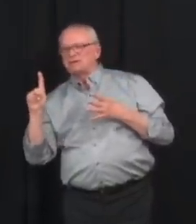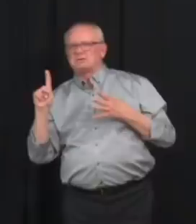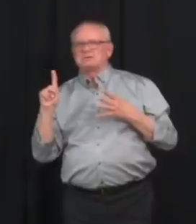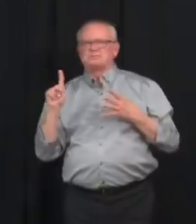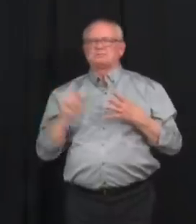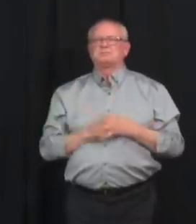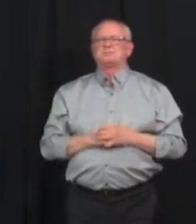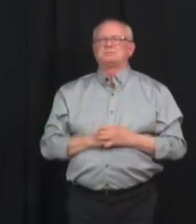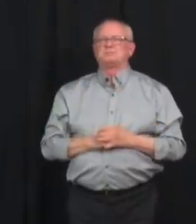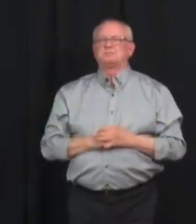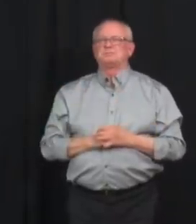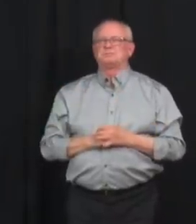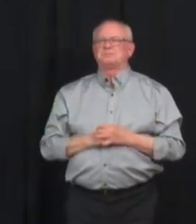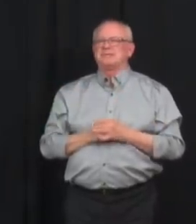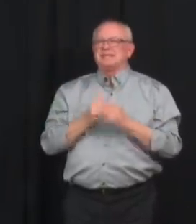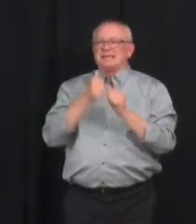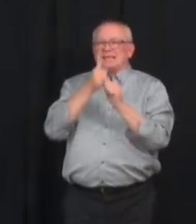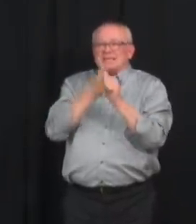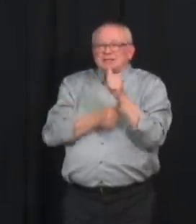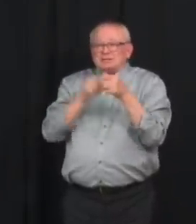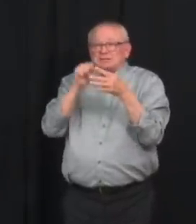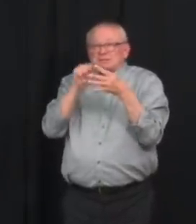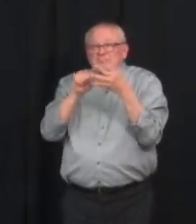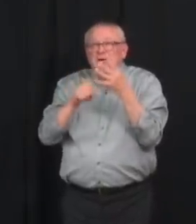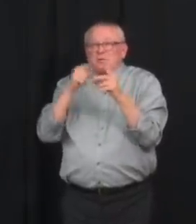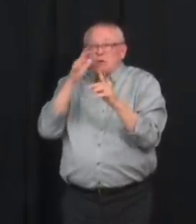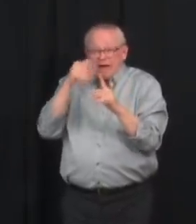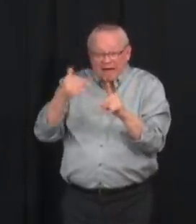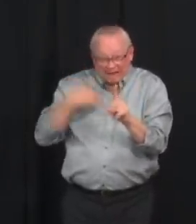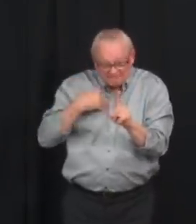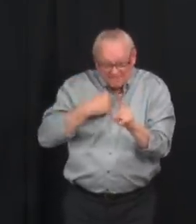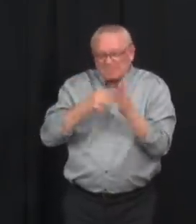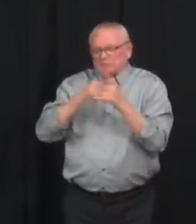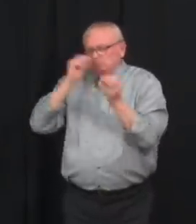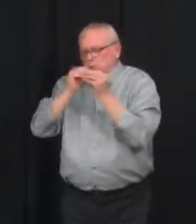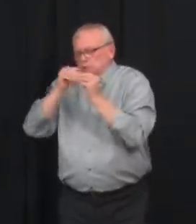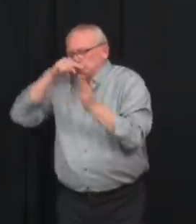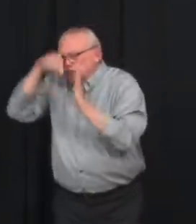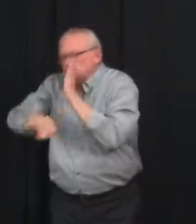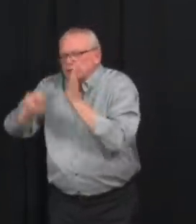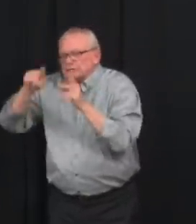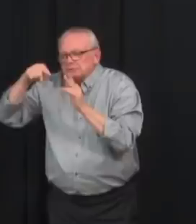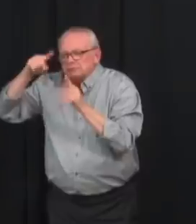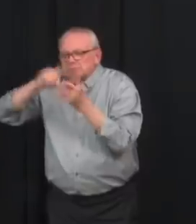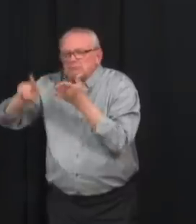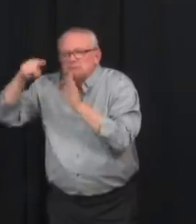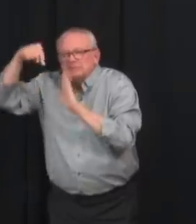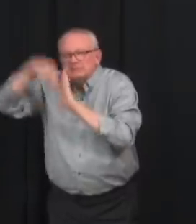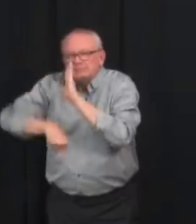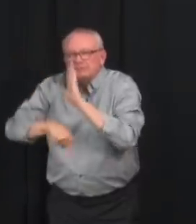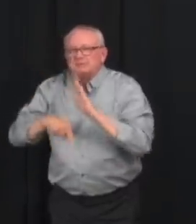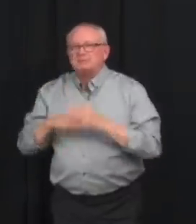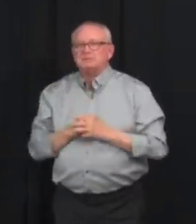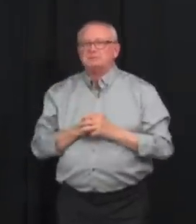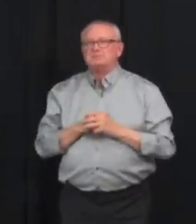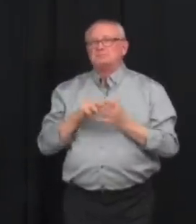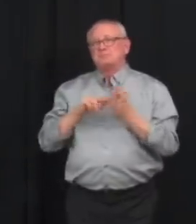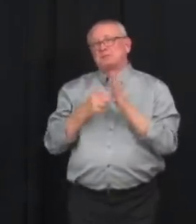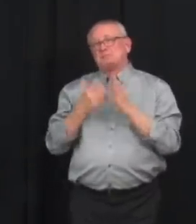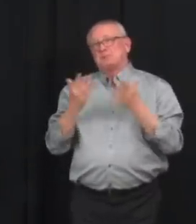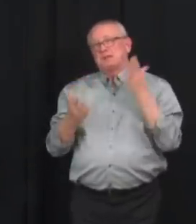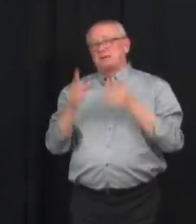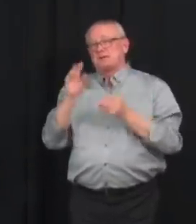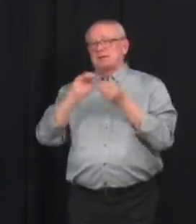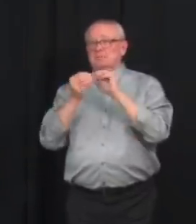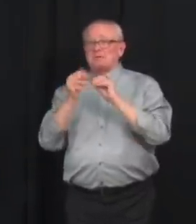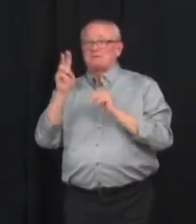of these specific variants begin to rise even as our overall cases fall. But it is a good thing to expand this